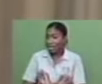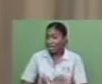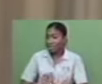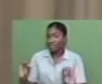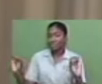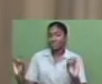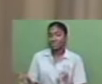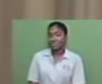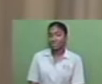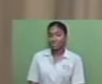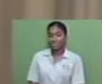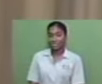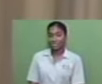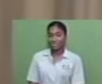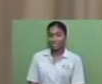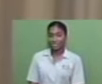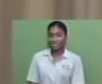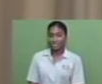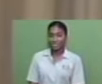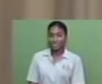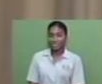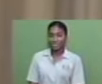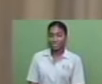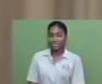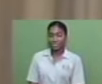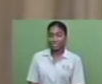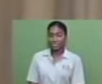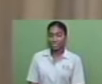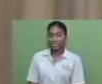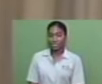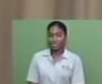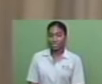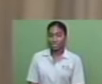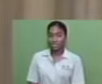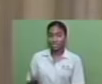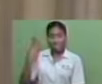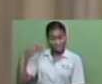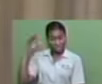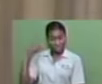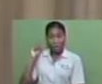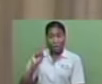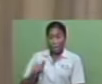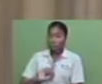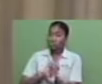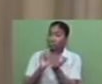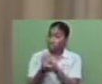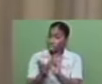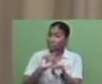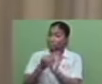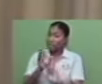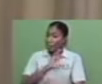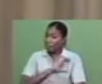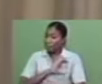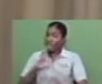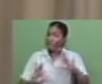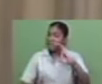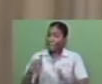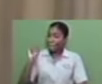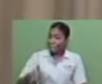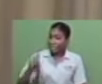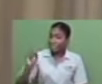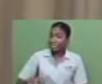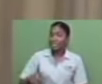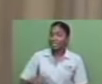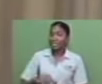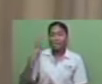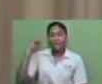20%, that you take the vehicles in, that you change them out. So you will allow you